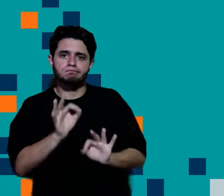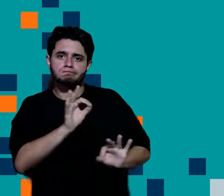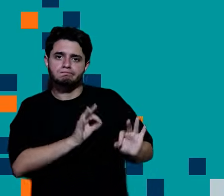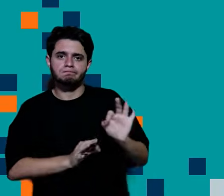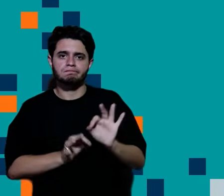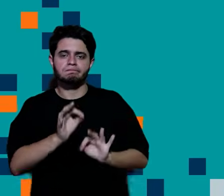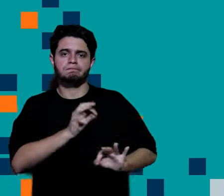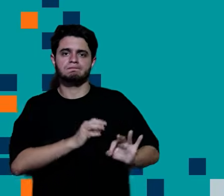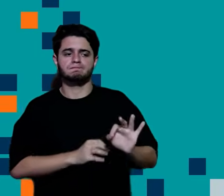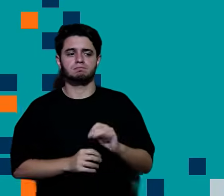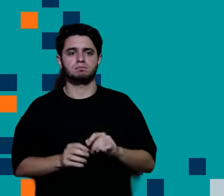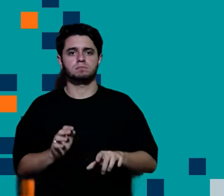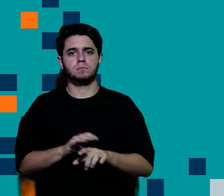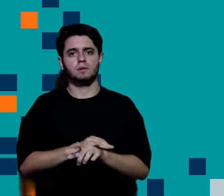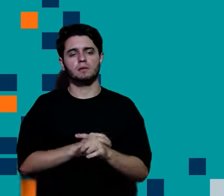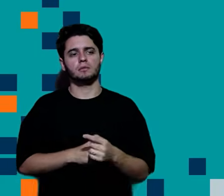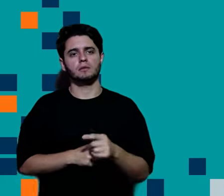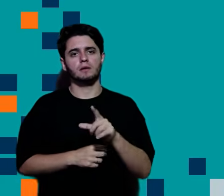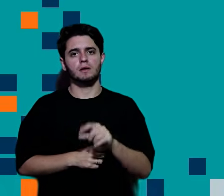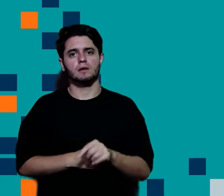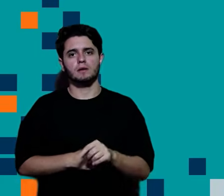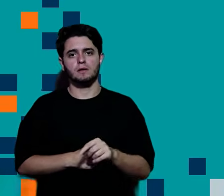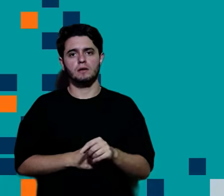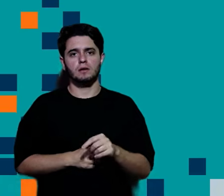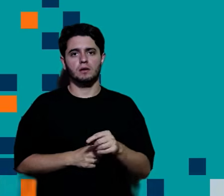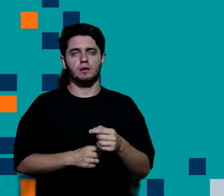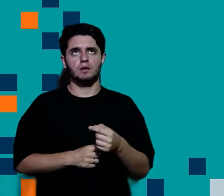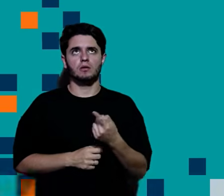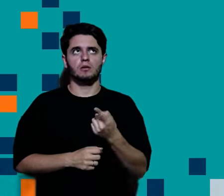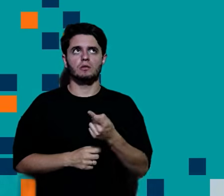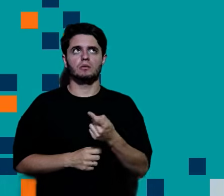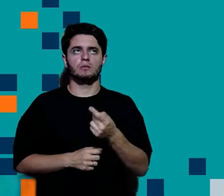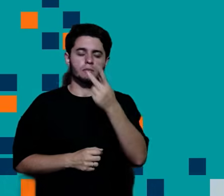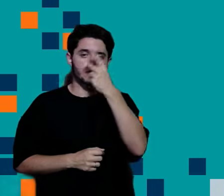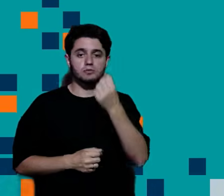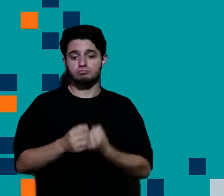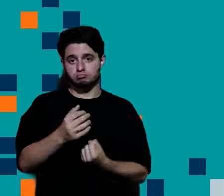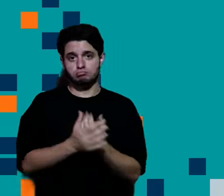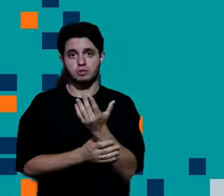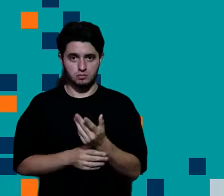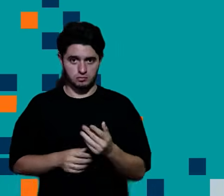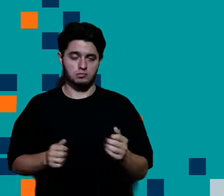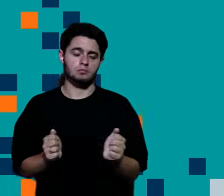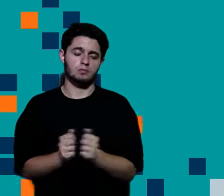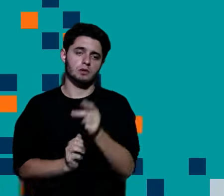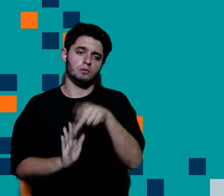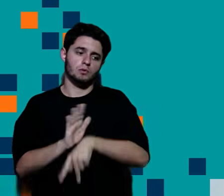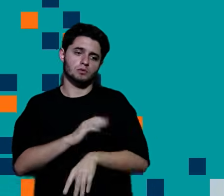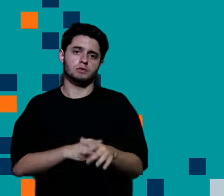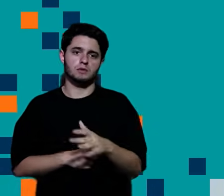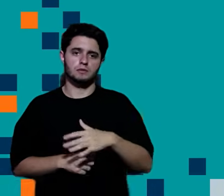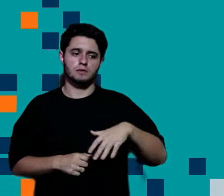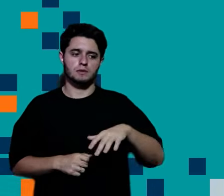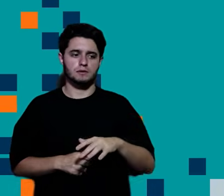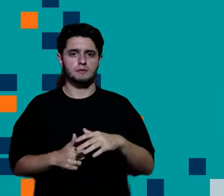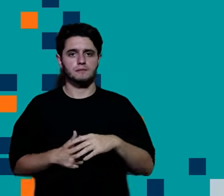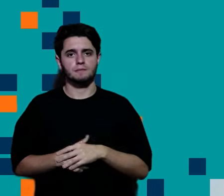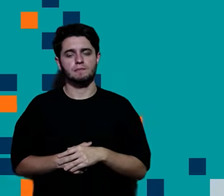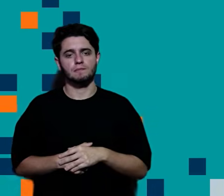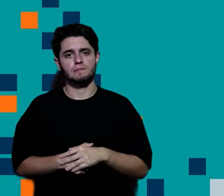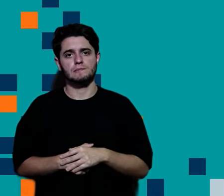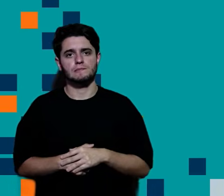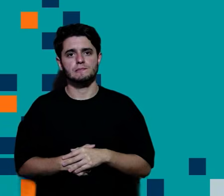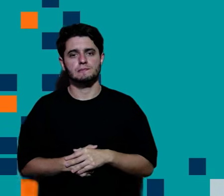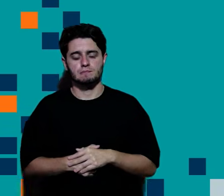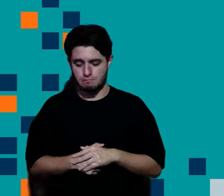Frederick Law Olmsted was the founder of the United States Sanitary Commission, which was a forerunner for the Red